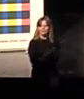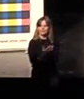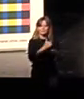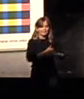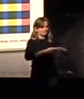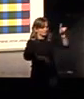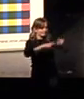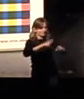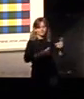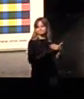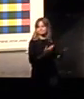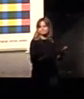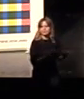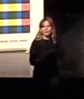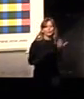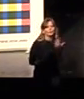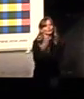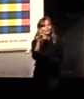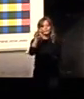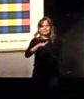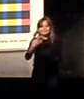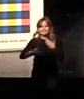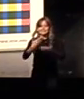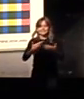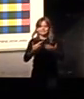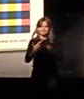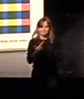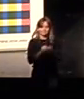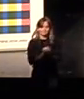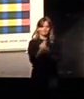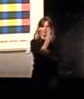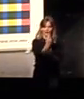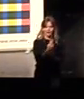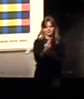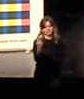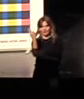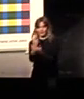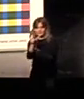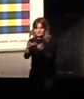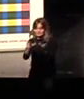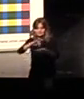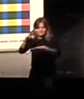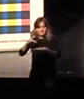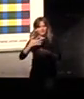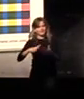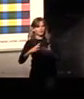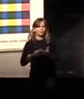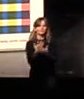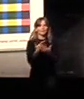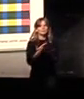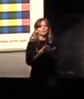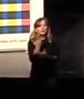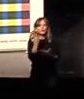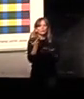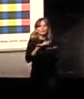cosmopolitanism sets at rho art en artiest niet to develop een nieuw reference system een nieuw